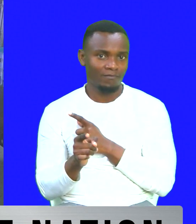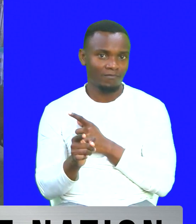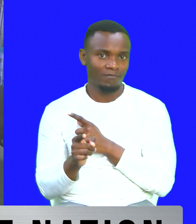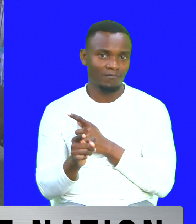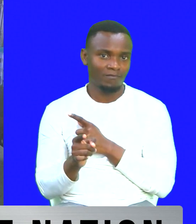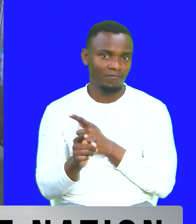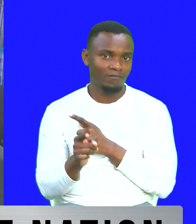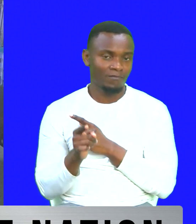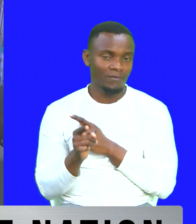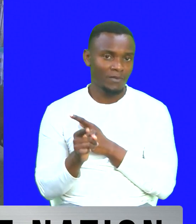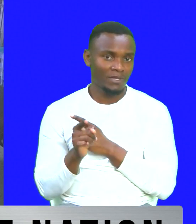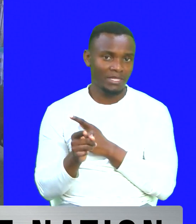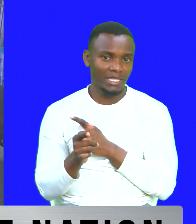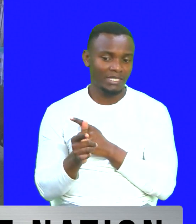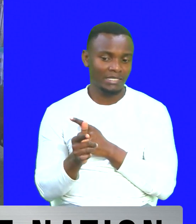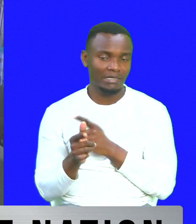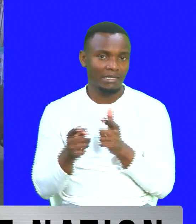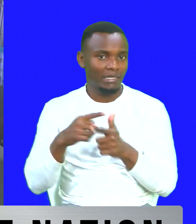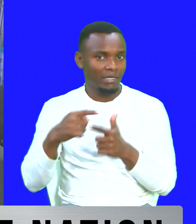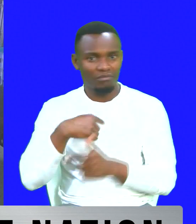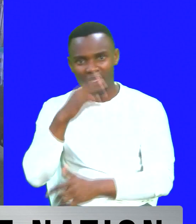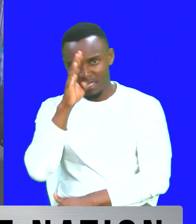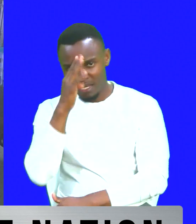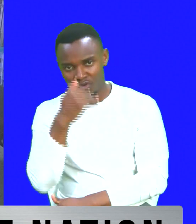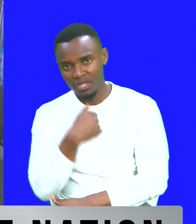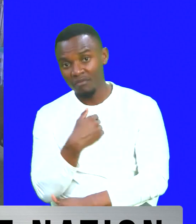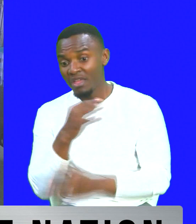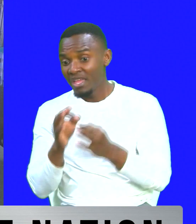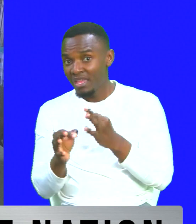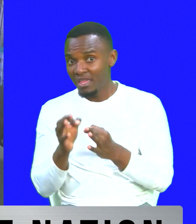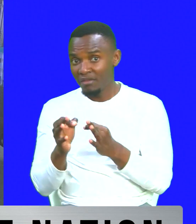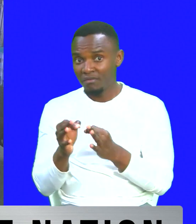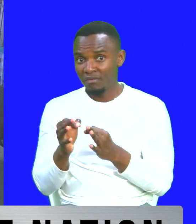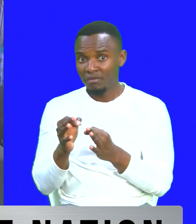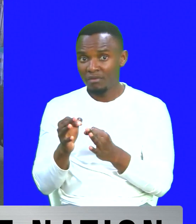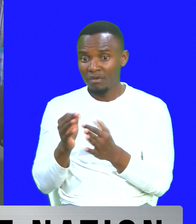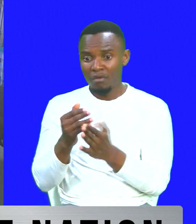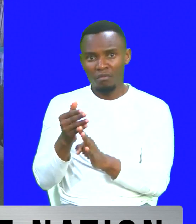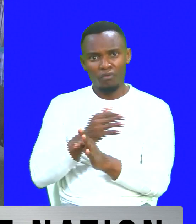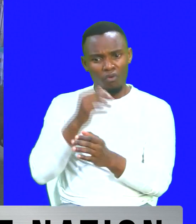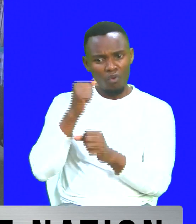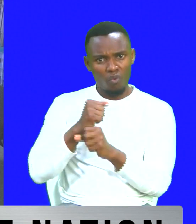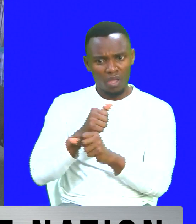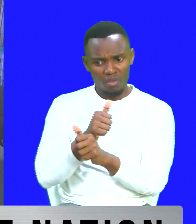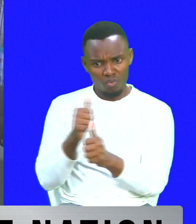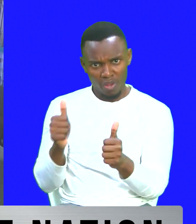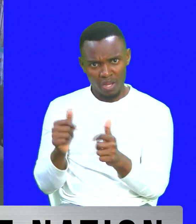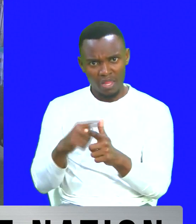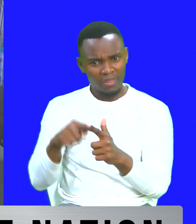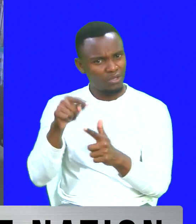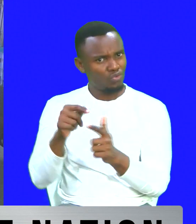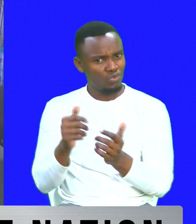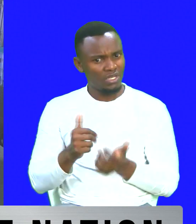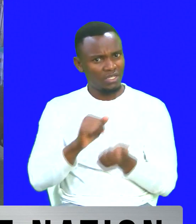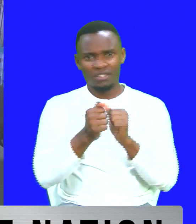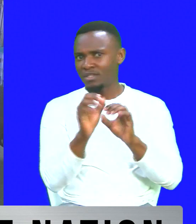raises speculations for me. If they are not performing, if your docket was performing well, then you wouldn't have been reshuffled. And